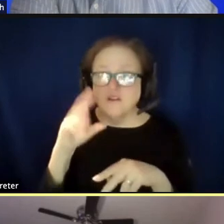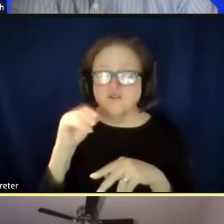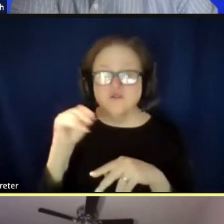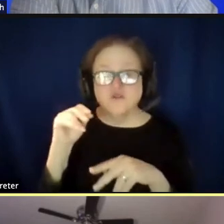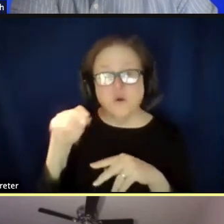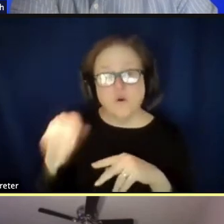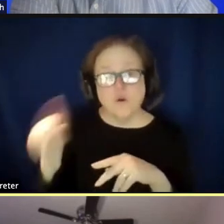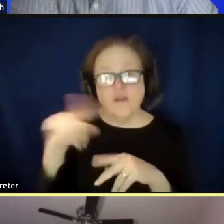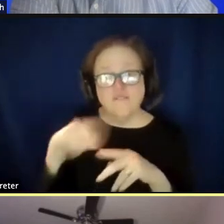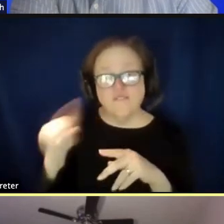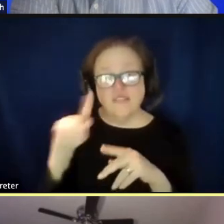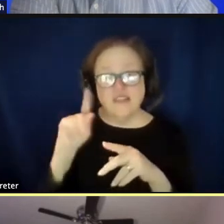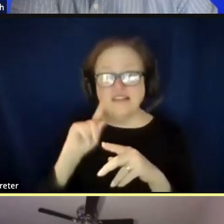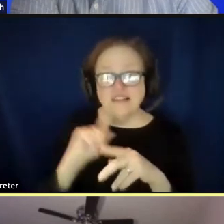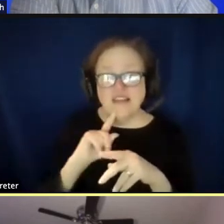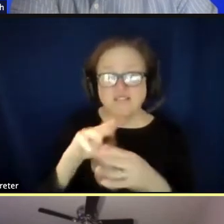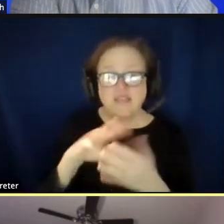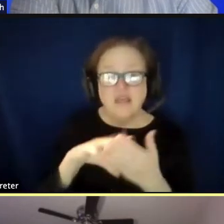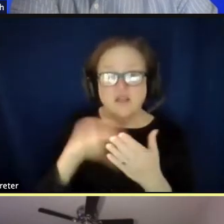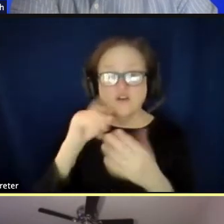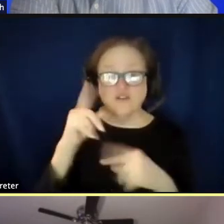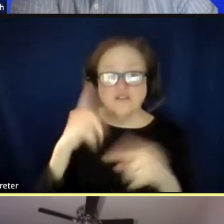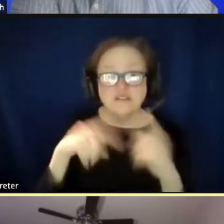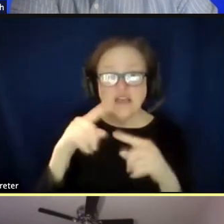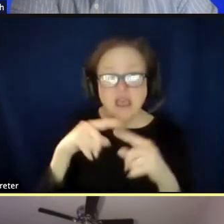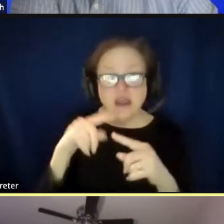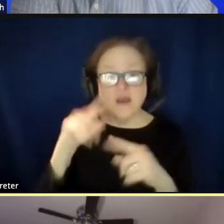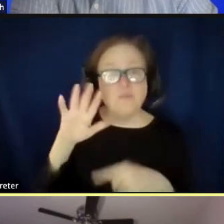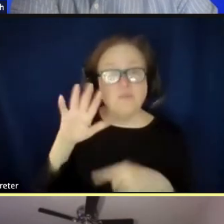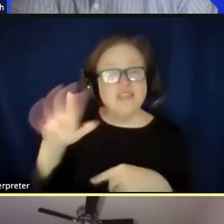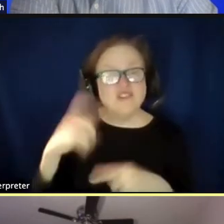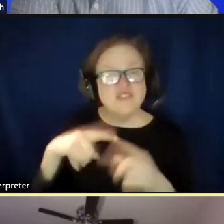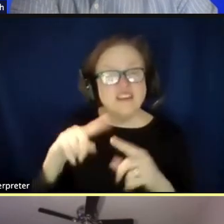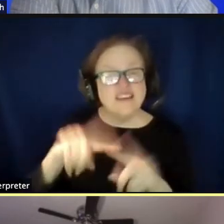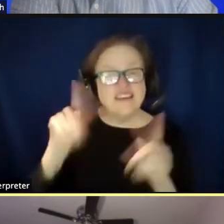And it would be a much different sign language than you would ever encounter.